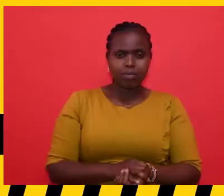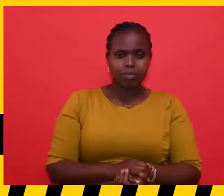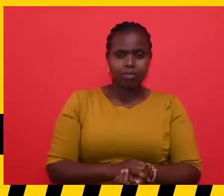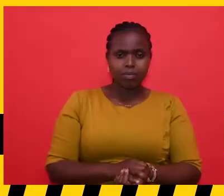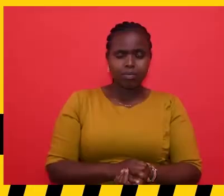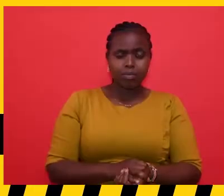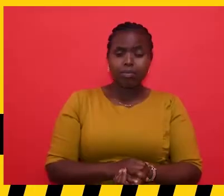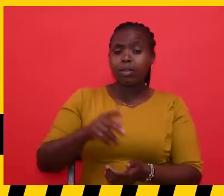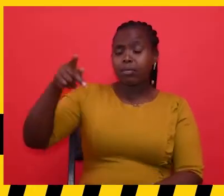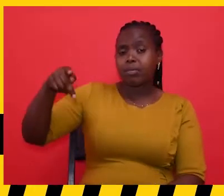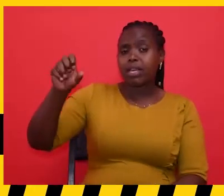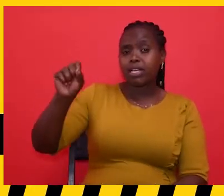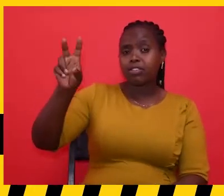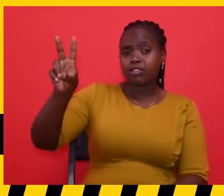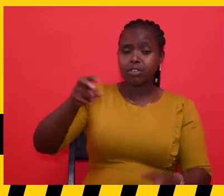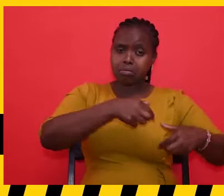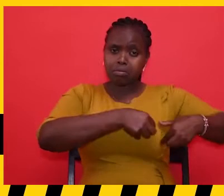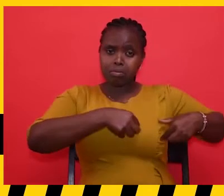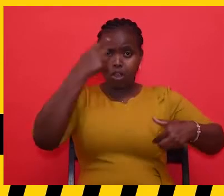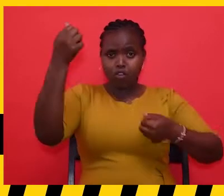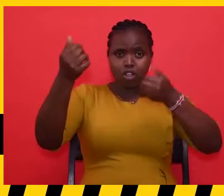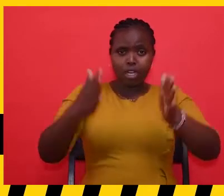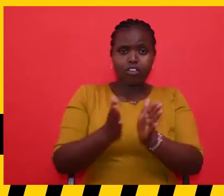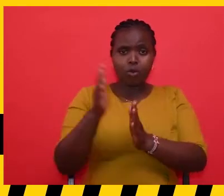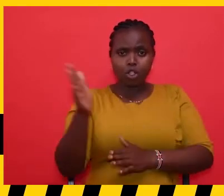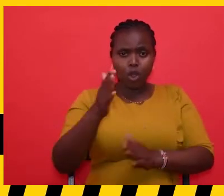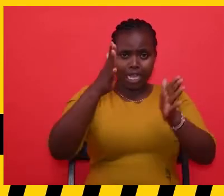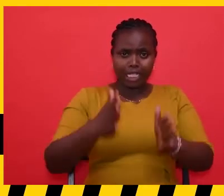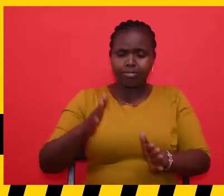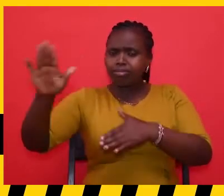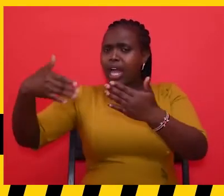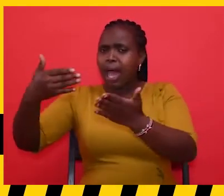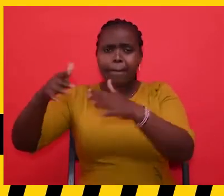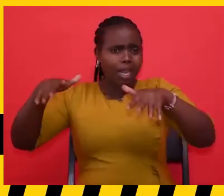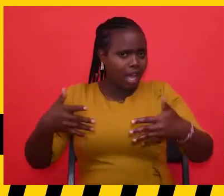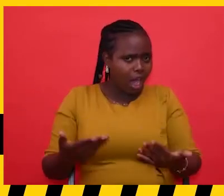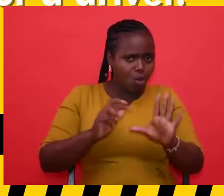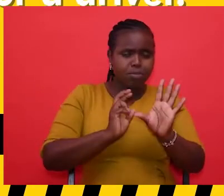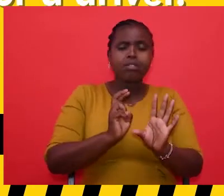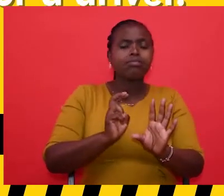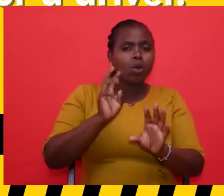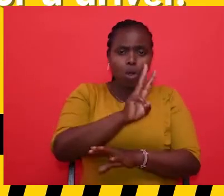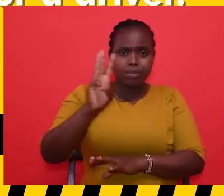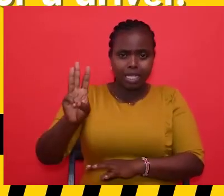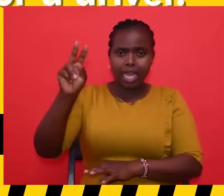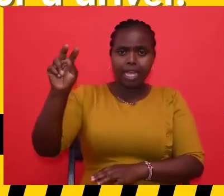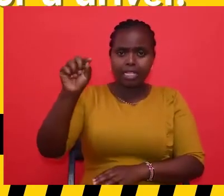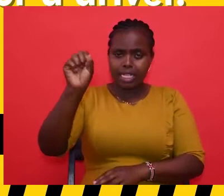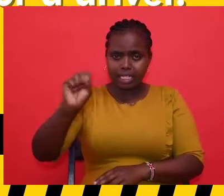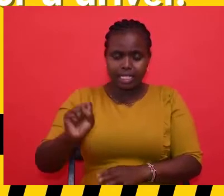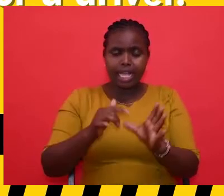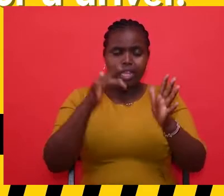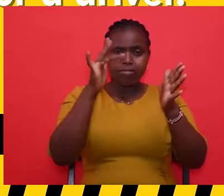Issuance of PSV badge for drivers and conductors. To apply for a PSV badge, go to the NTSA website, click on the PSV badge menu,